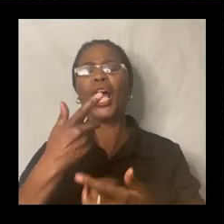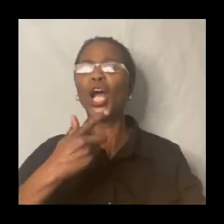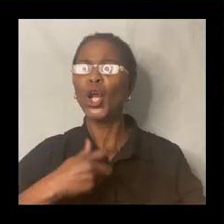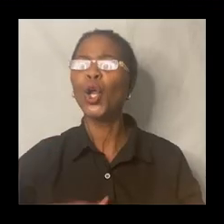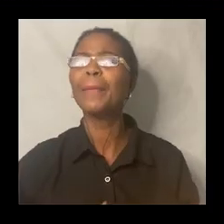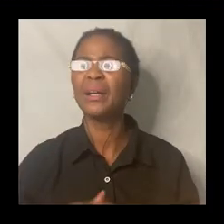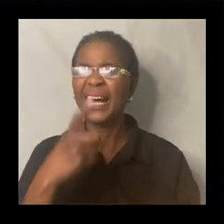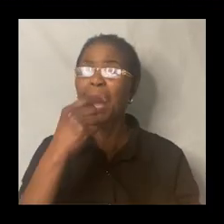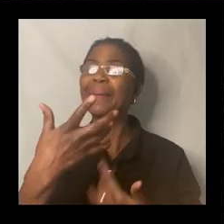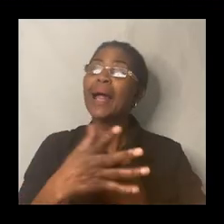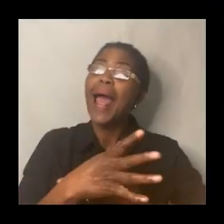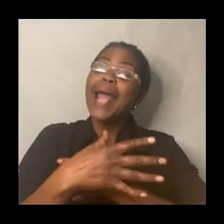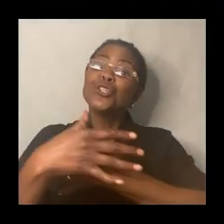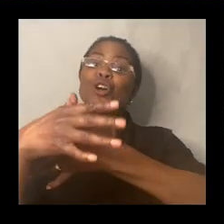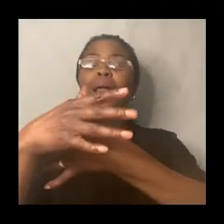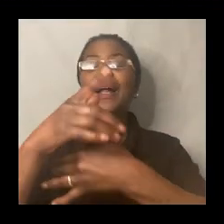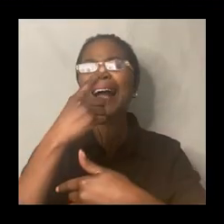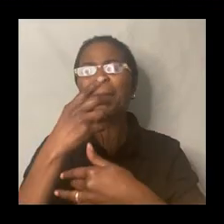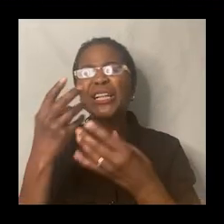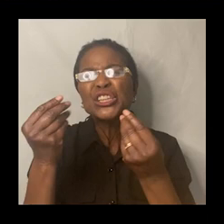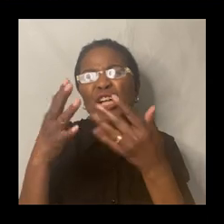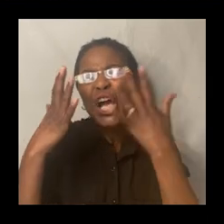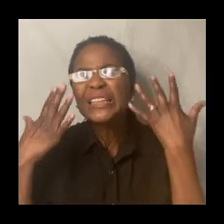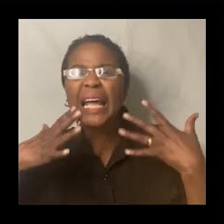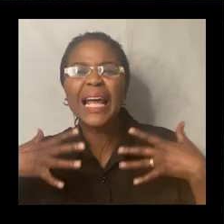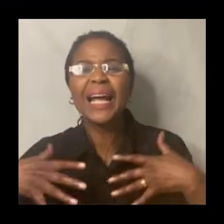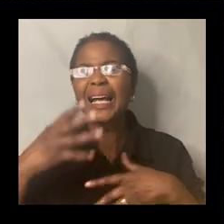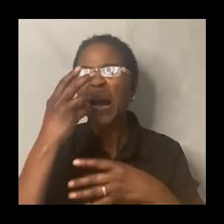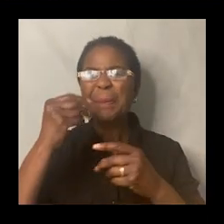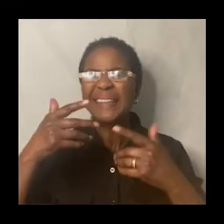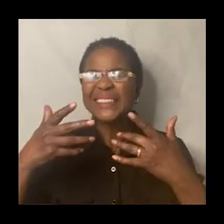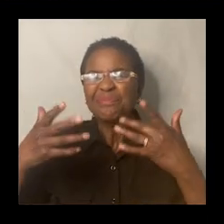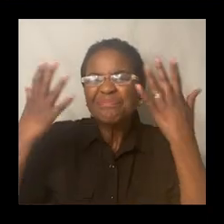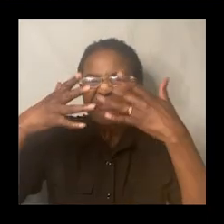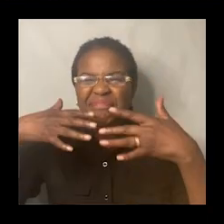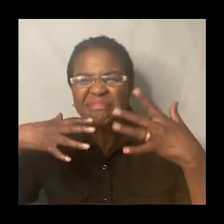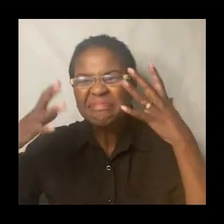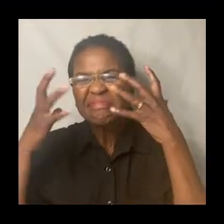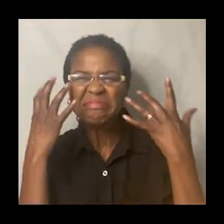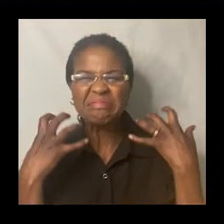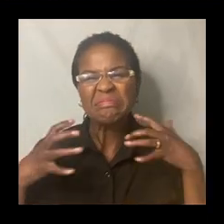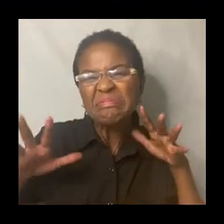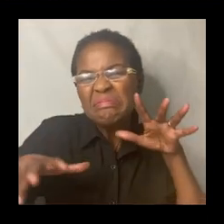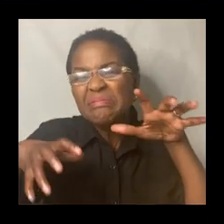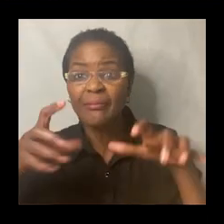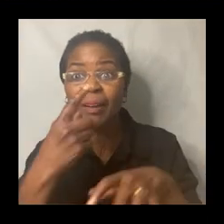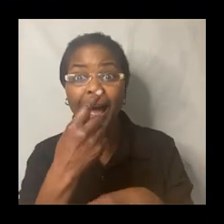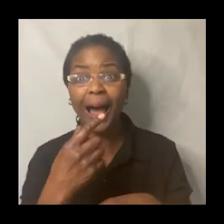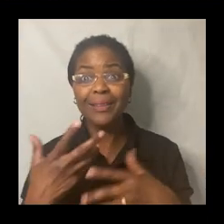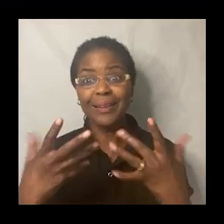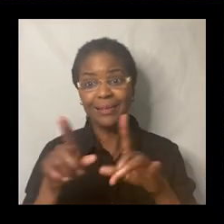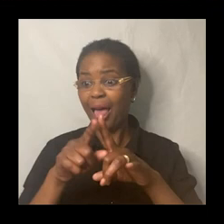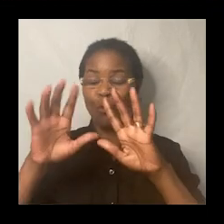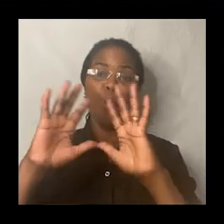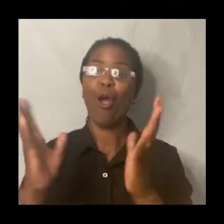angelic. He can be dirty and dusty. He's got all these things inside himself. And so he's kind of indefinable, as